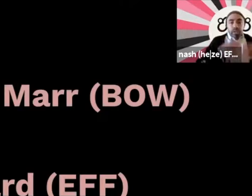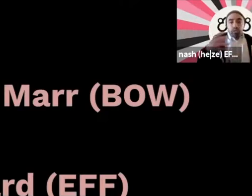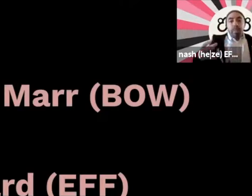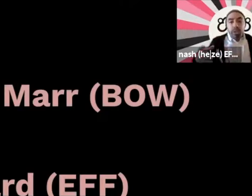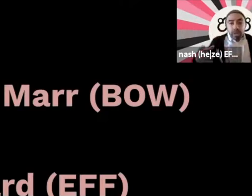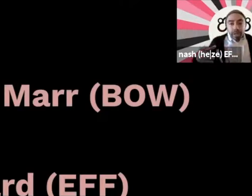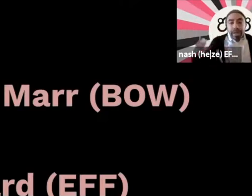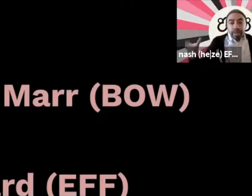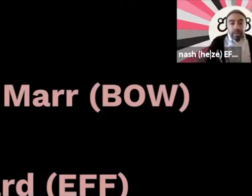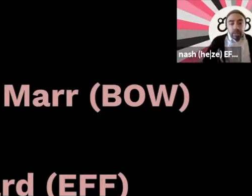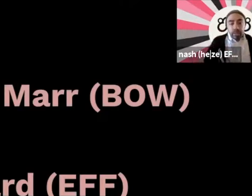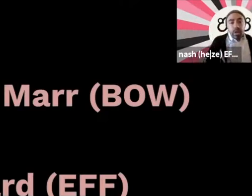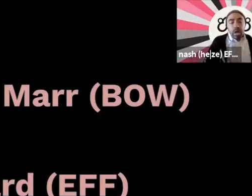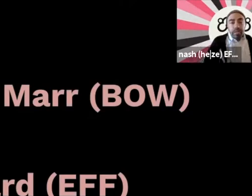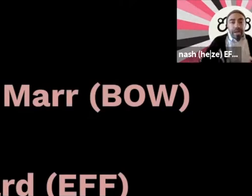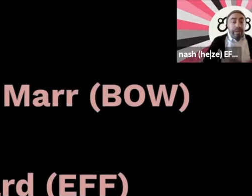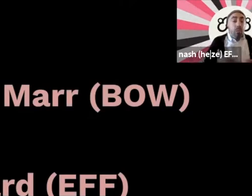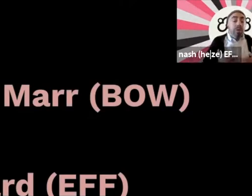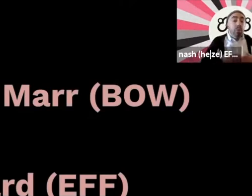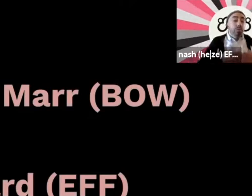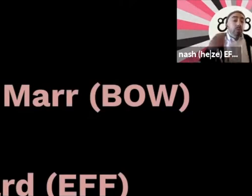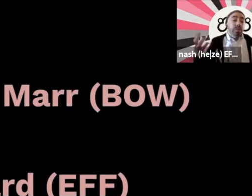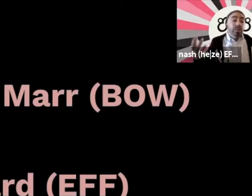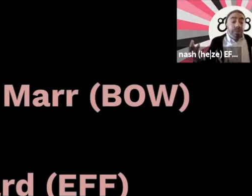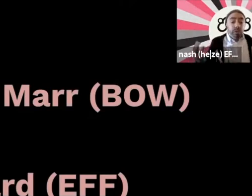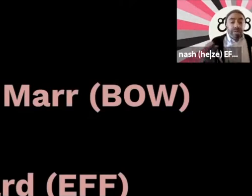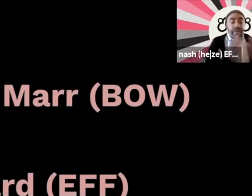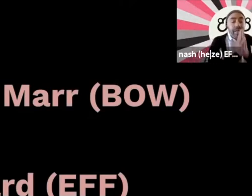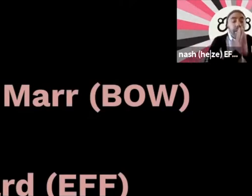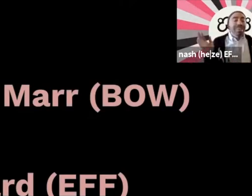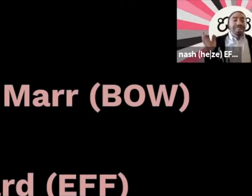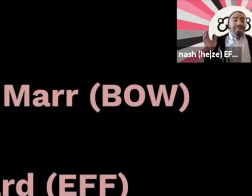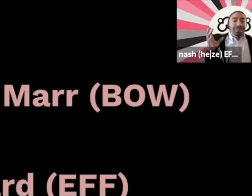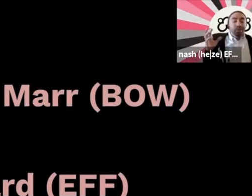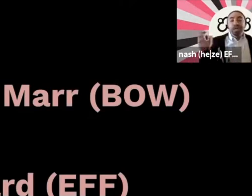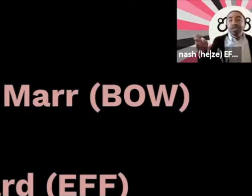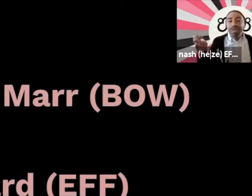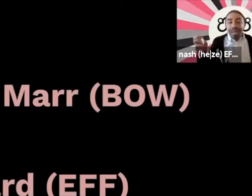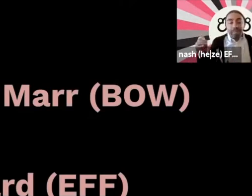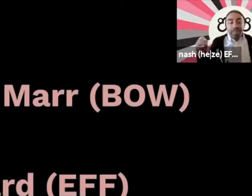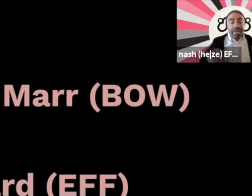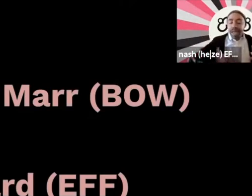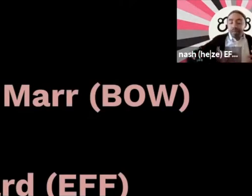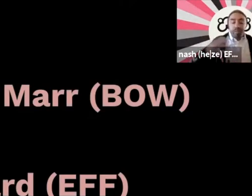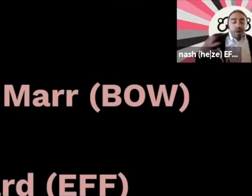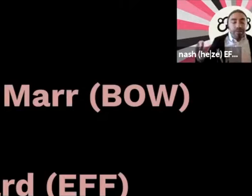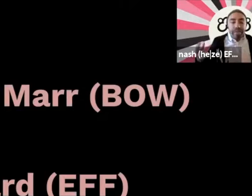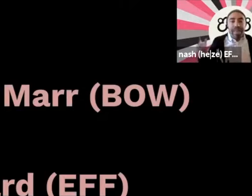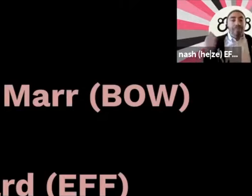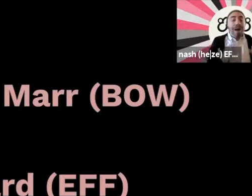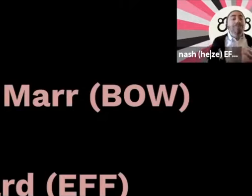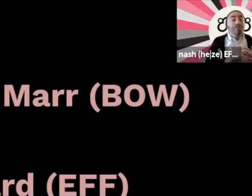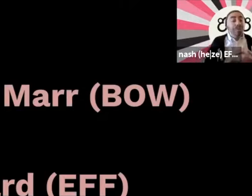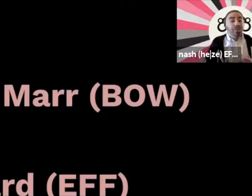the disruption that it intends to cause, and kind of like, and what is the space created. Their work is so dynamic and evolving